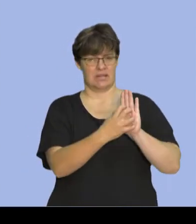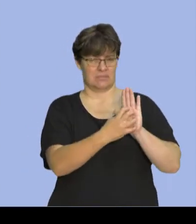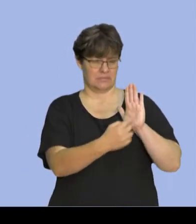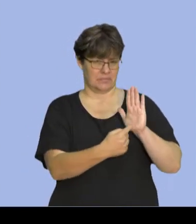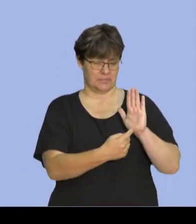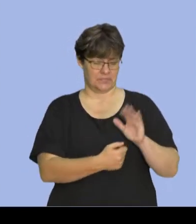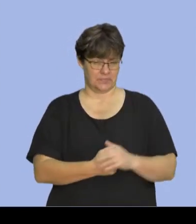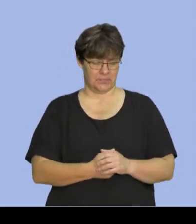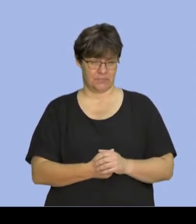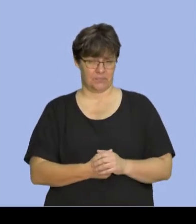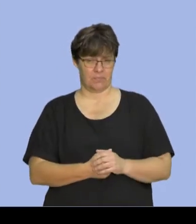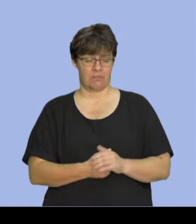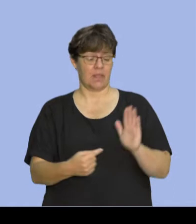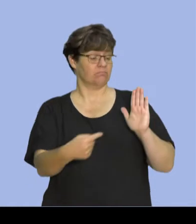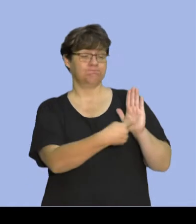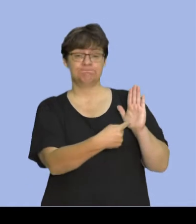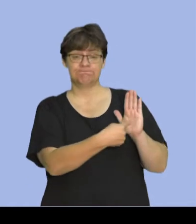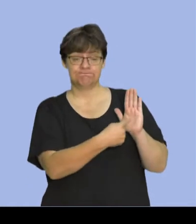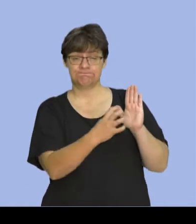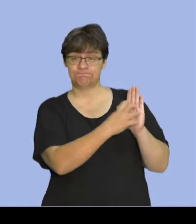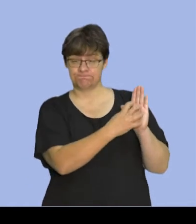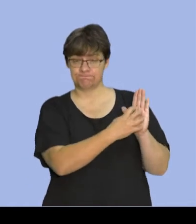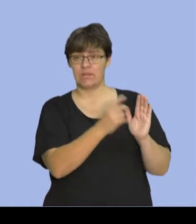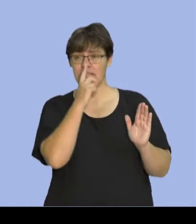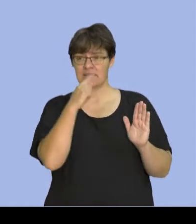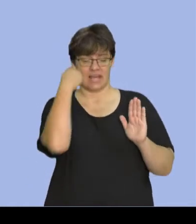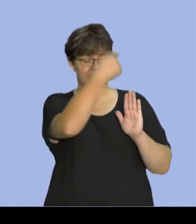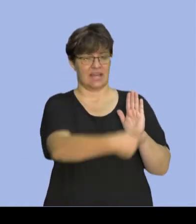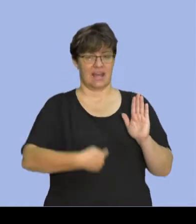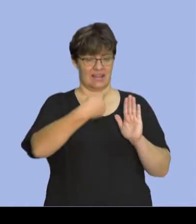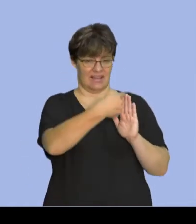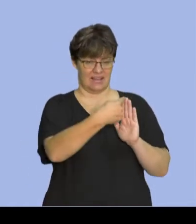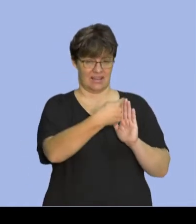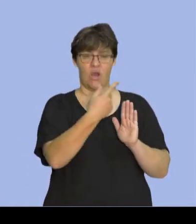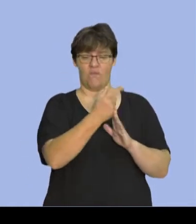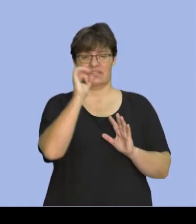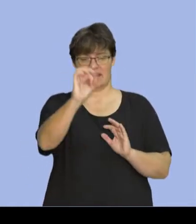So on this illustration, we're seeing the cycle in the life of a